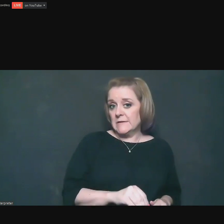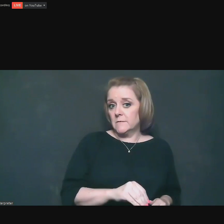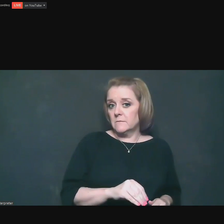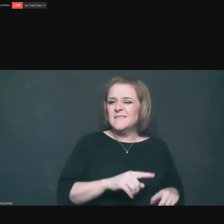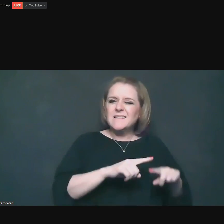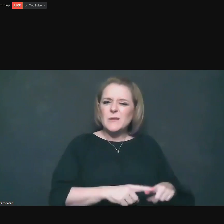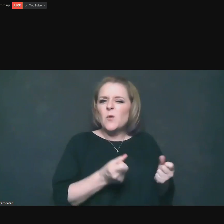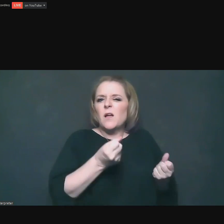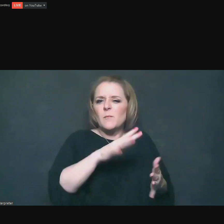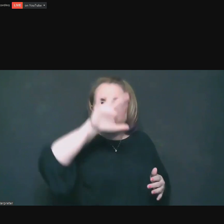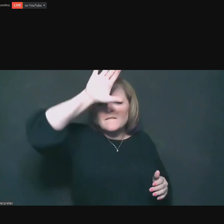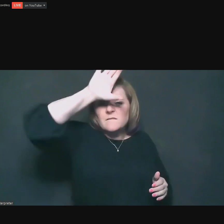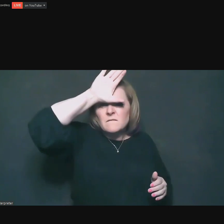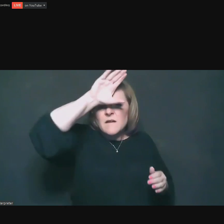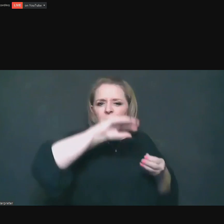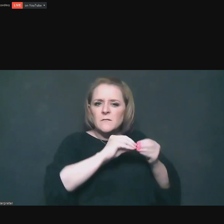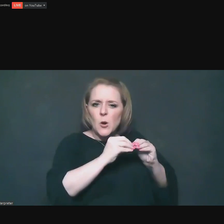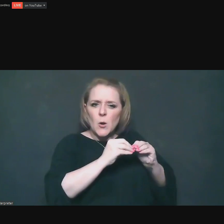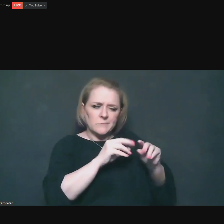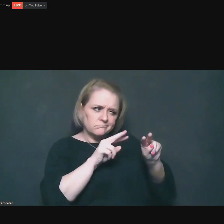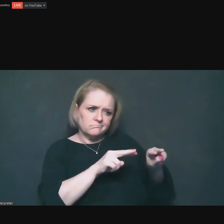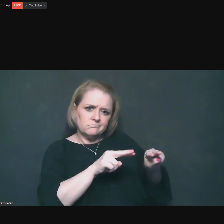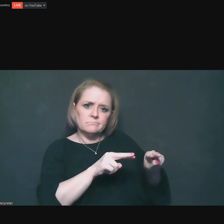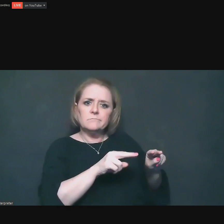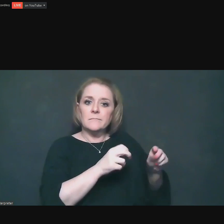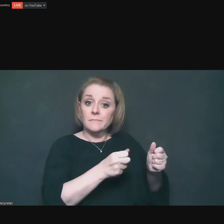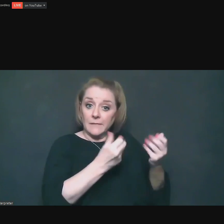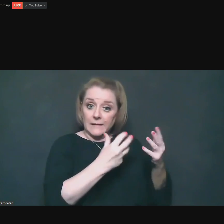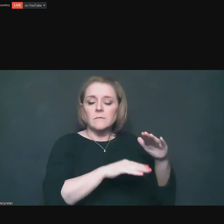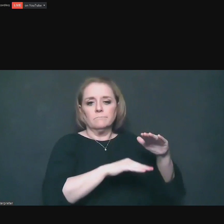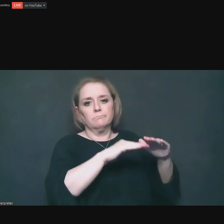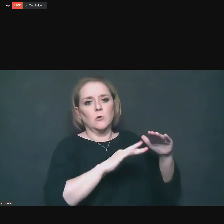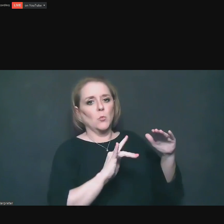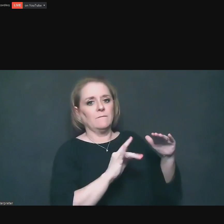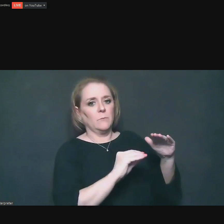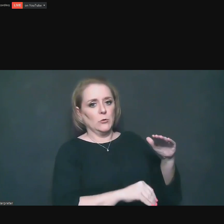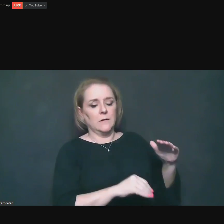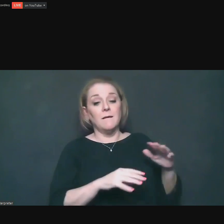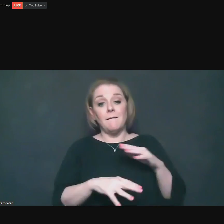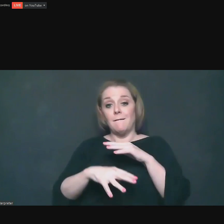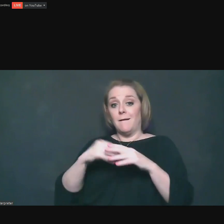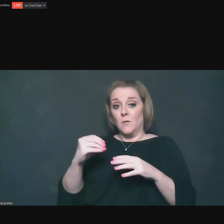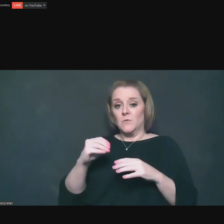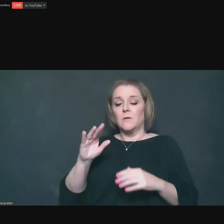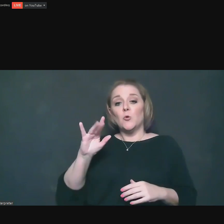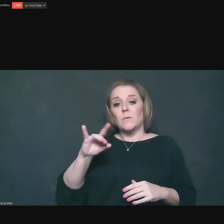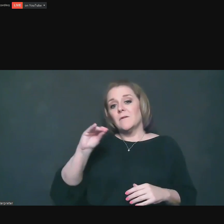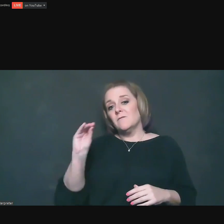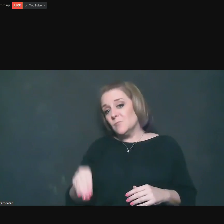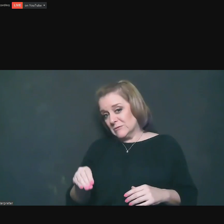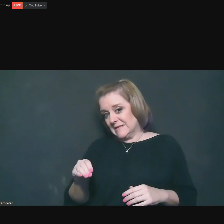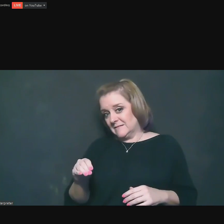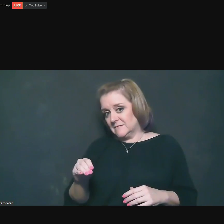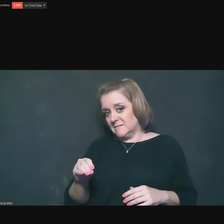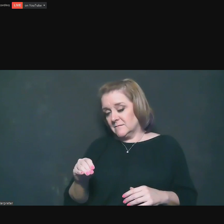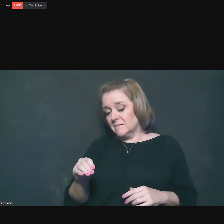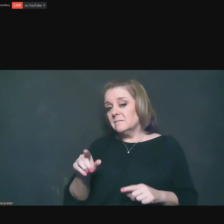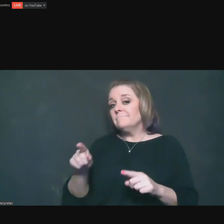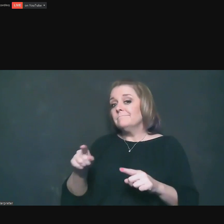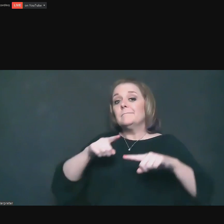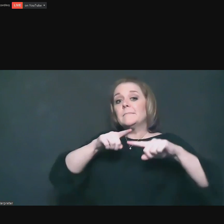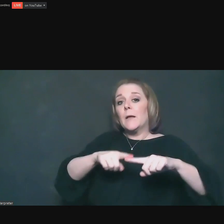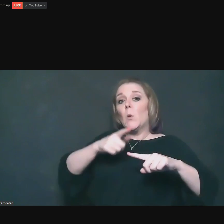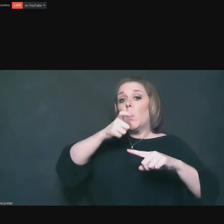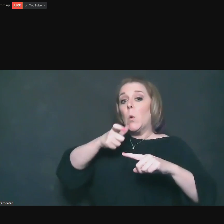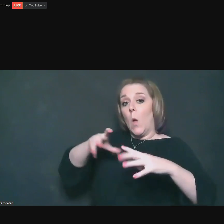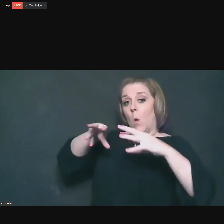rating. Outdoor pools is different. It's a 25% occupancy limit as determined by the operator of the pool.